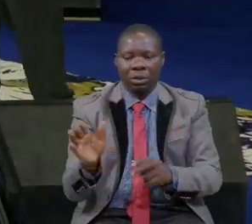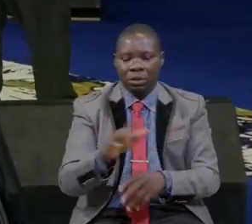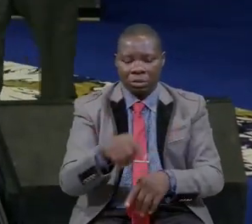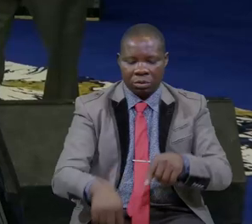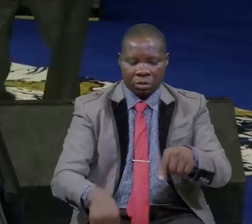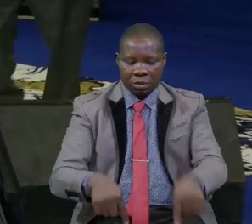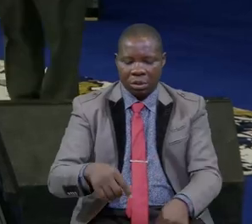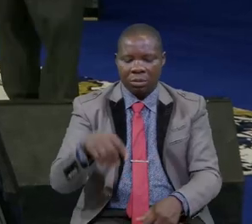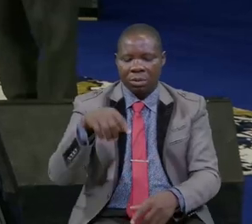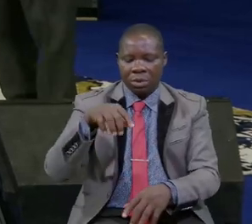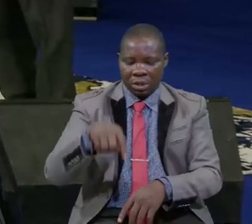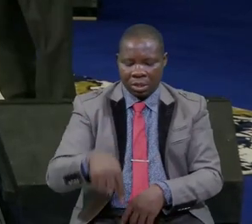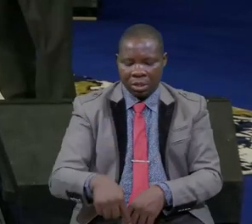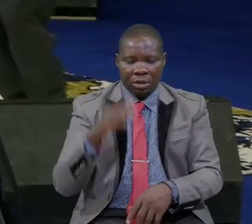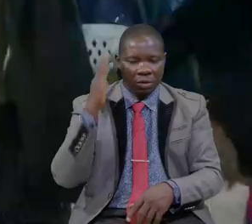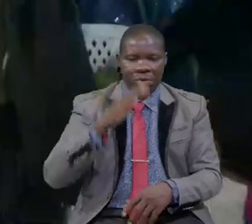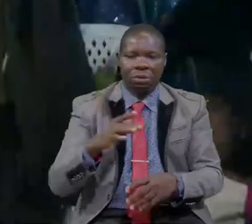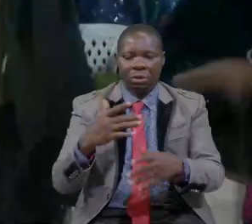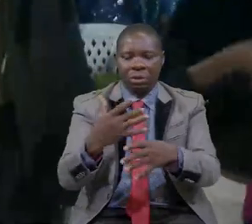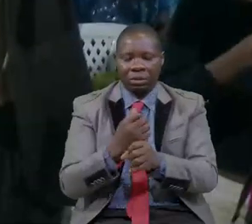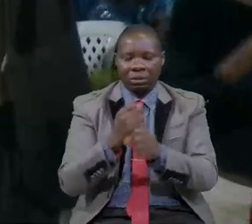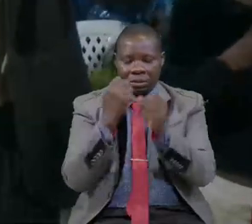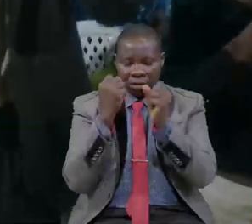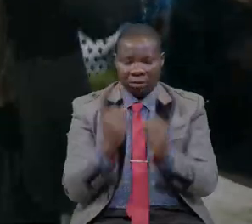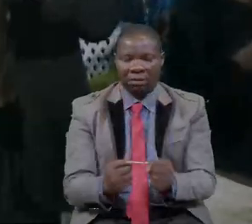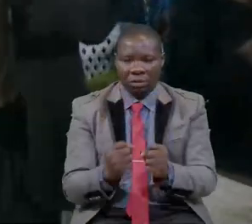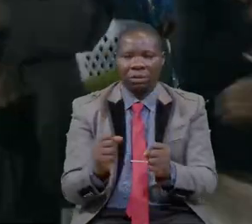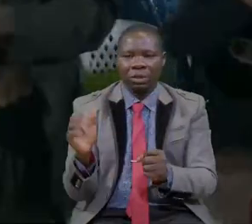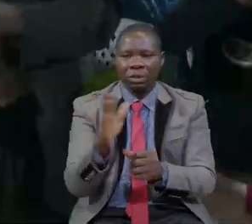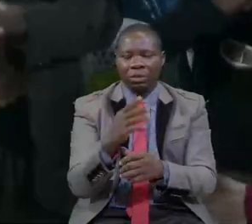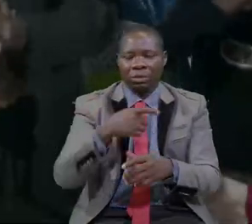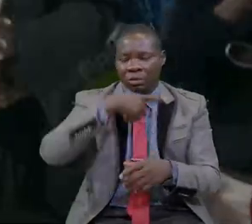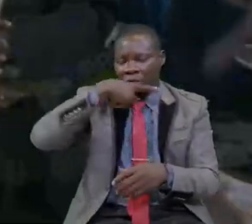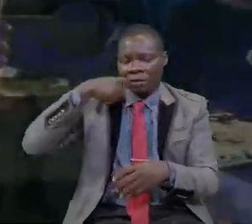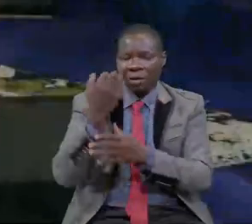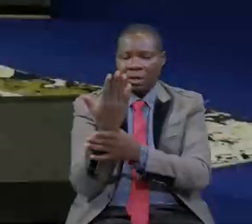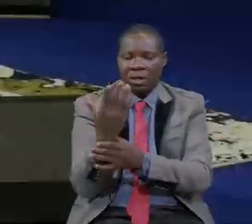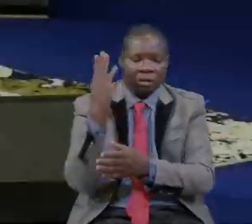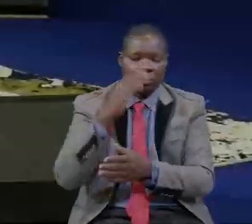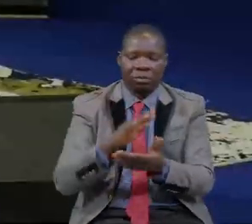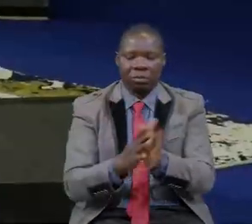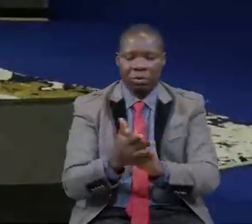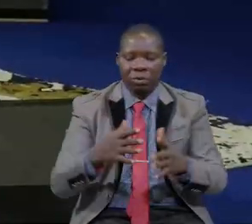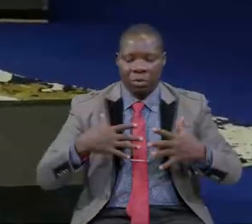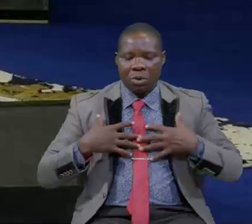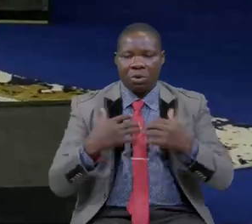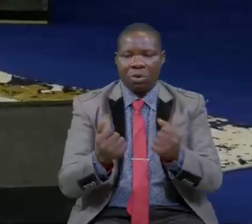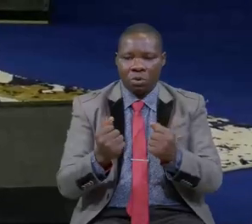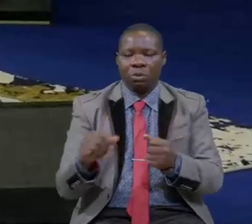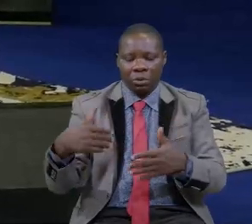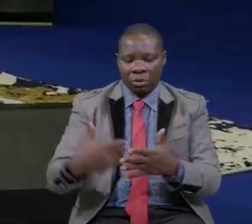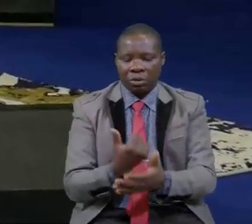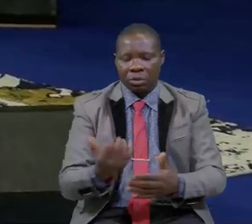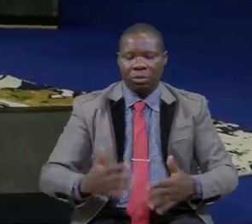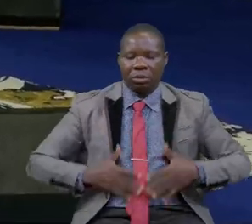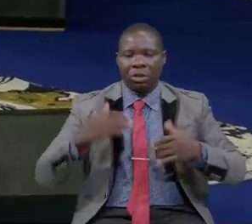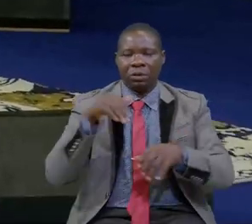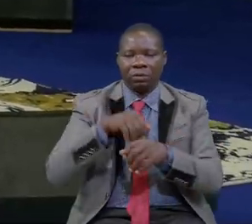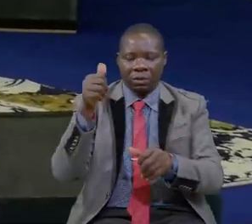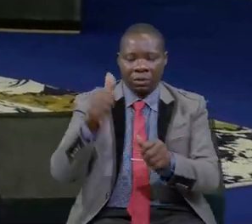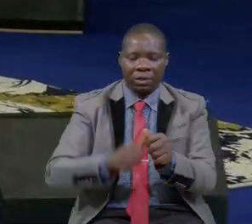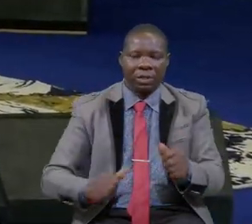will receive strength. Withered hands will be made whole. New life in every